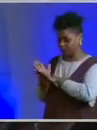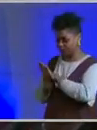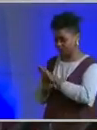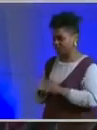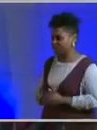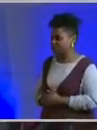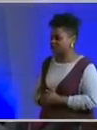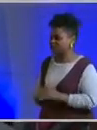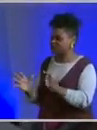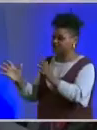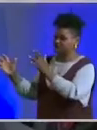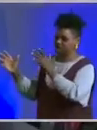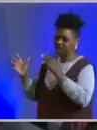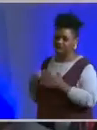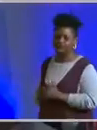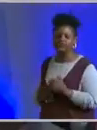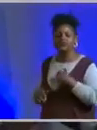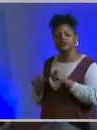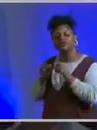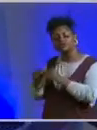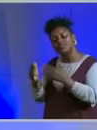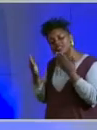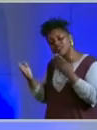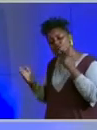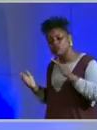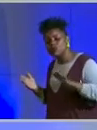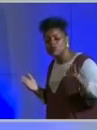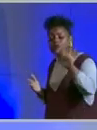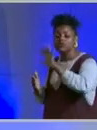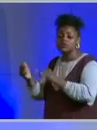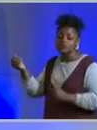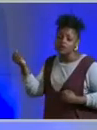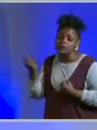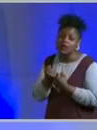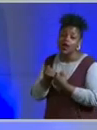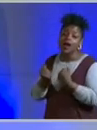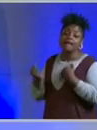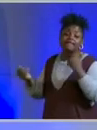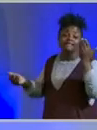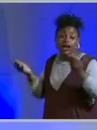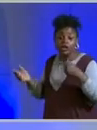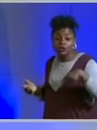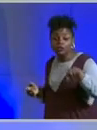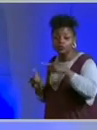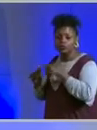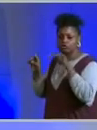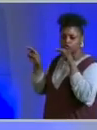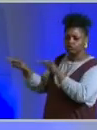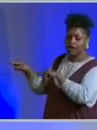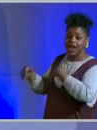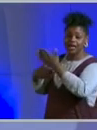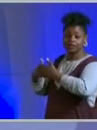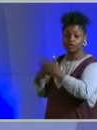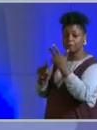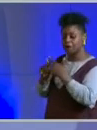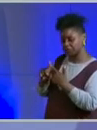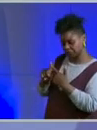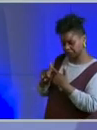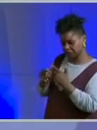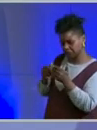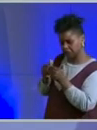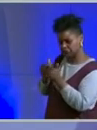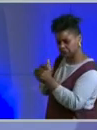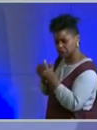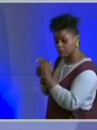So I continue to thank you for your support. I invite you to look in the next 3 months about all